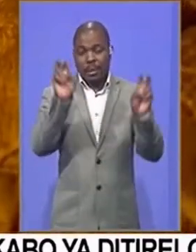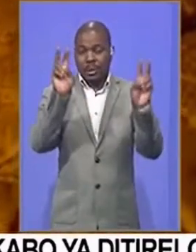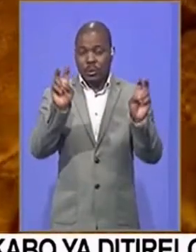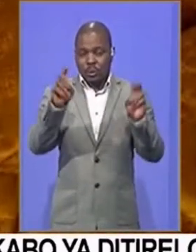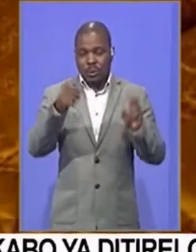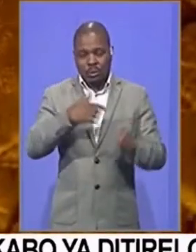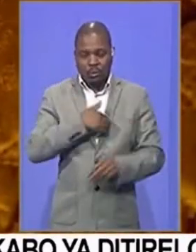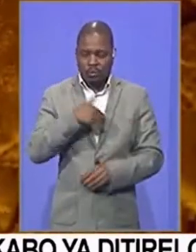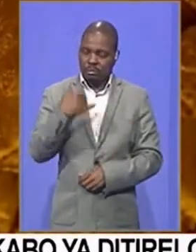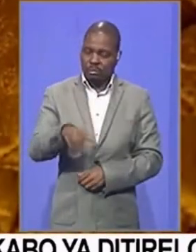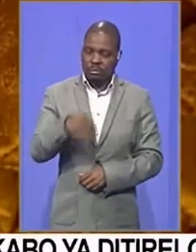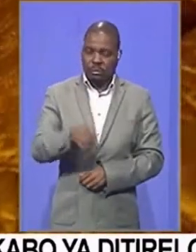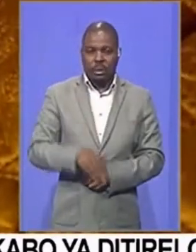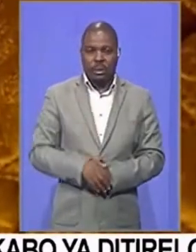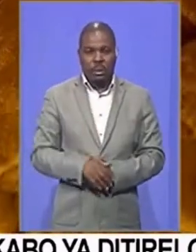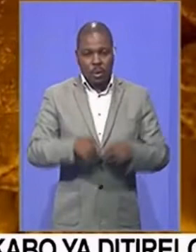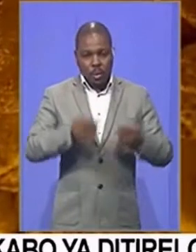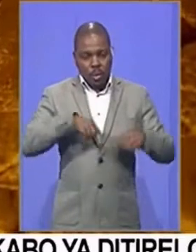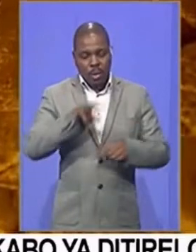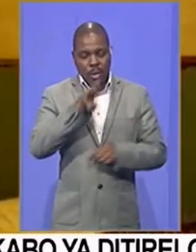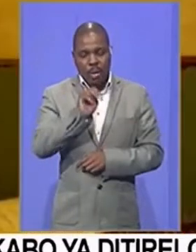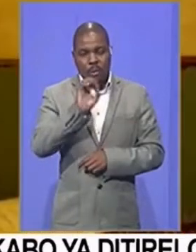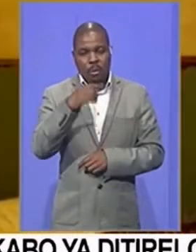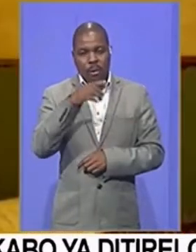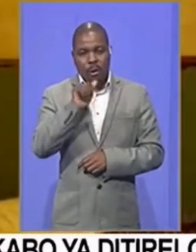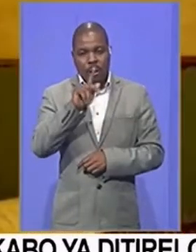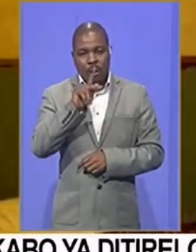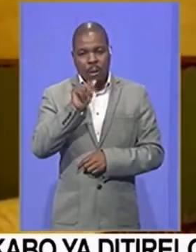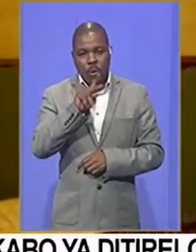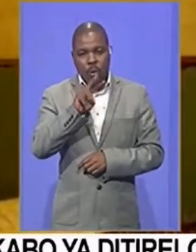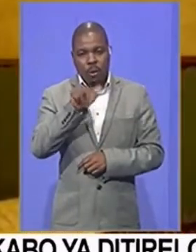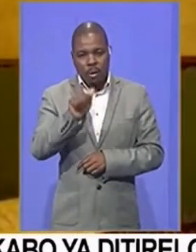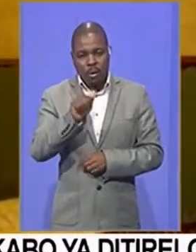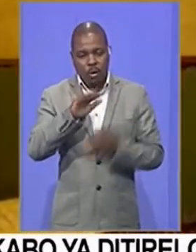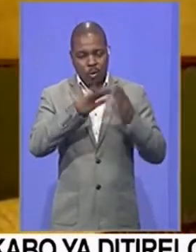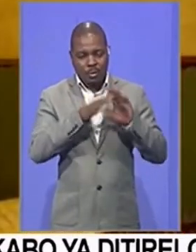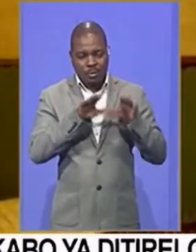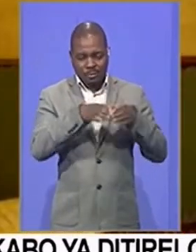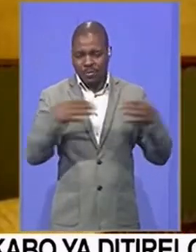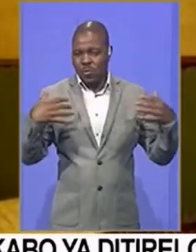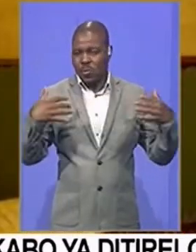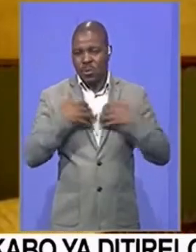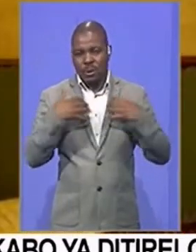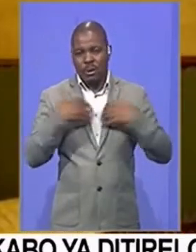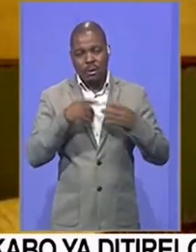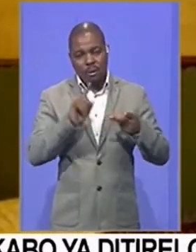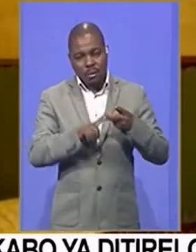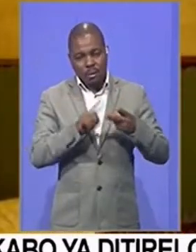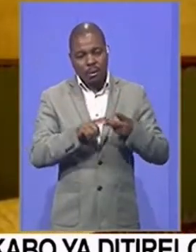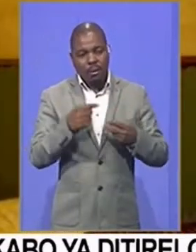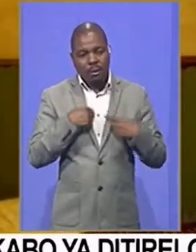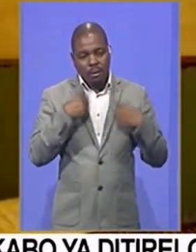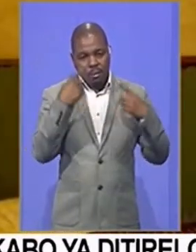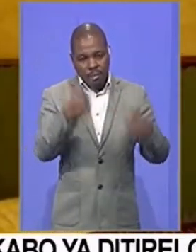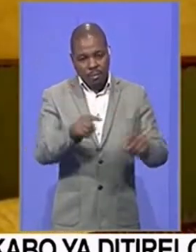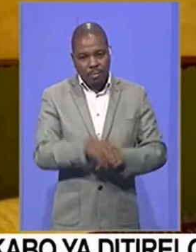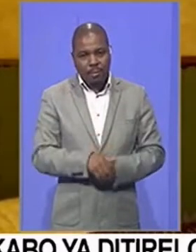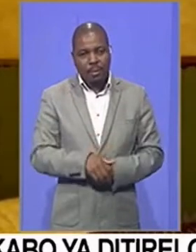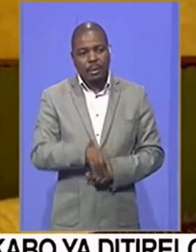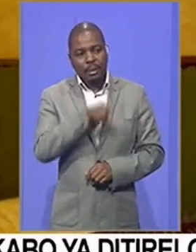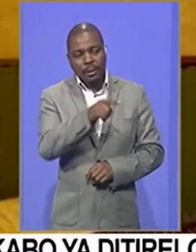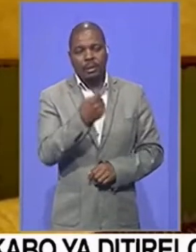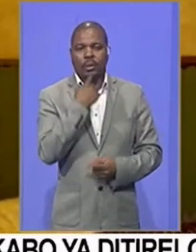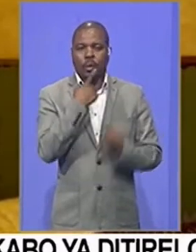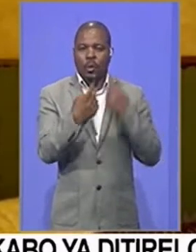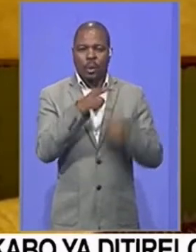ya re tshwara botse re le ba Mogalakwena Concerned and Affected Communities fela se re ile ra khumana ba bolela ba lile la taba